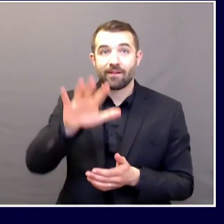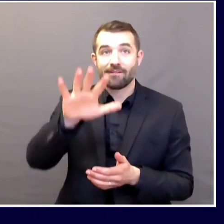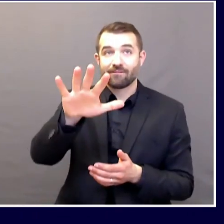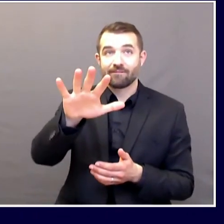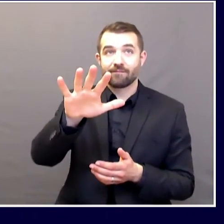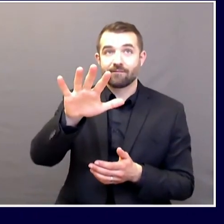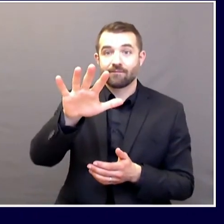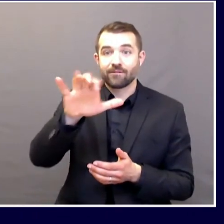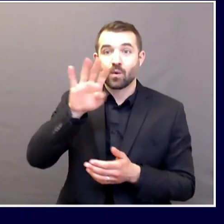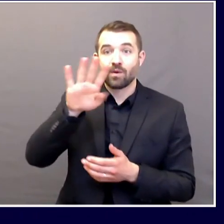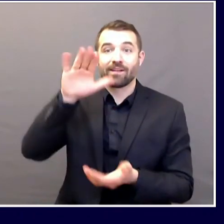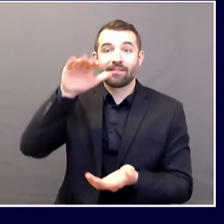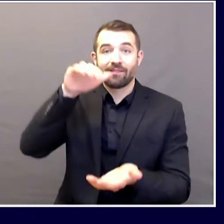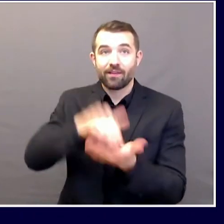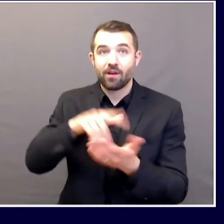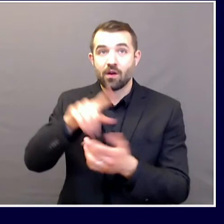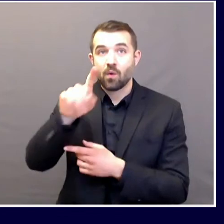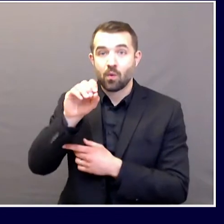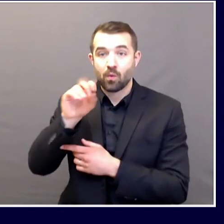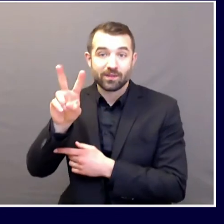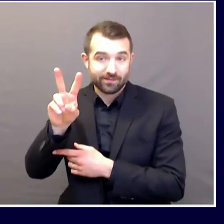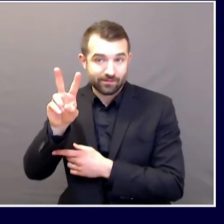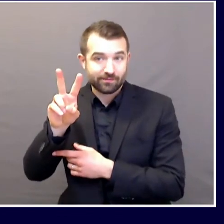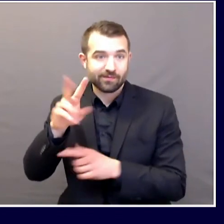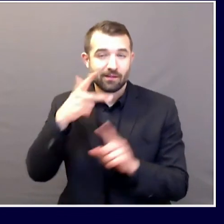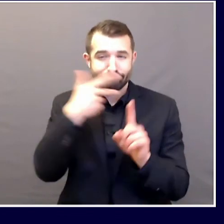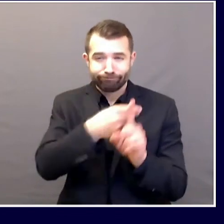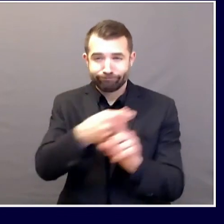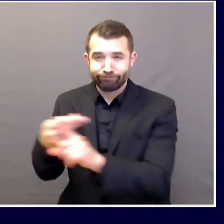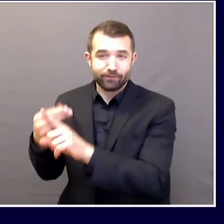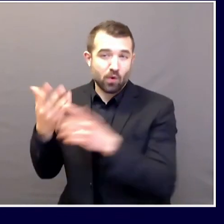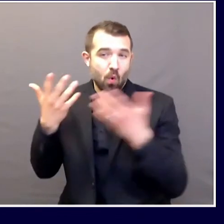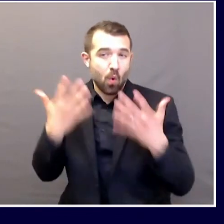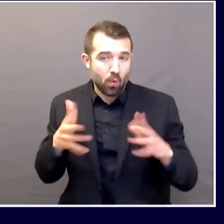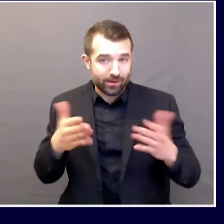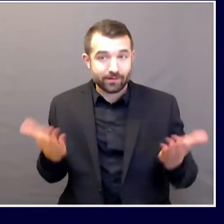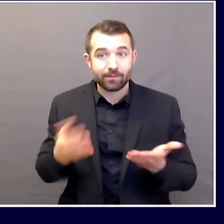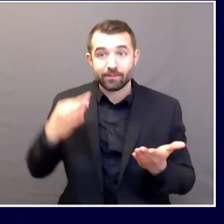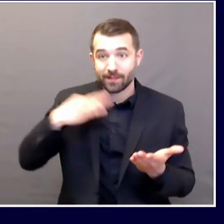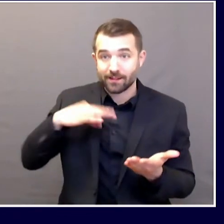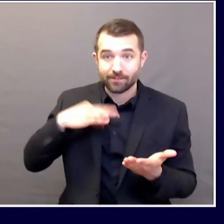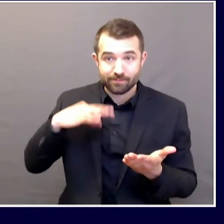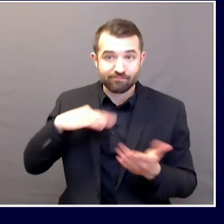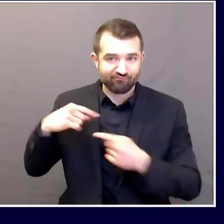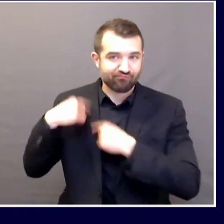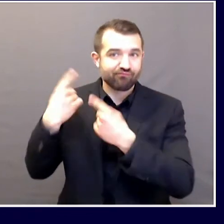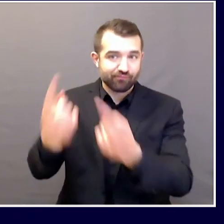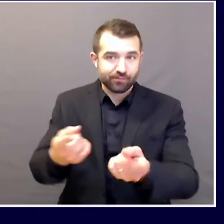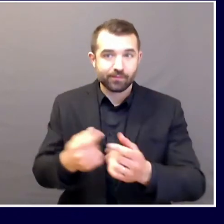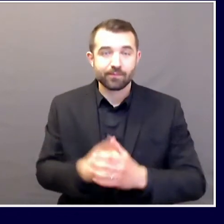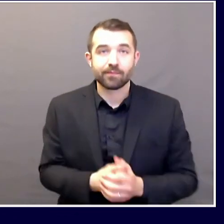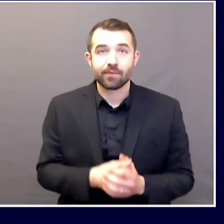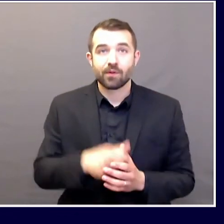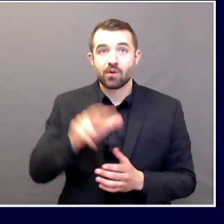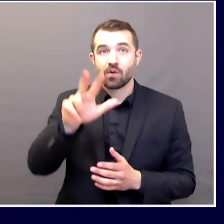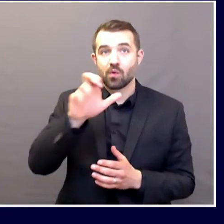545,102 vaccinations that have been administered across the state. Of those,